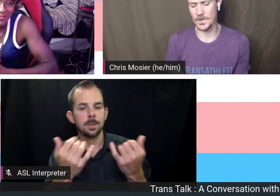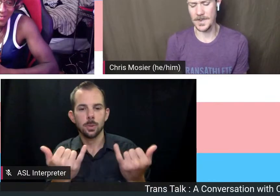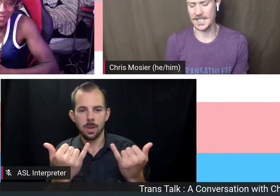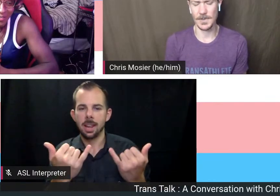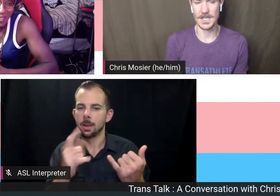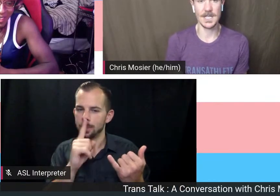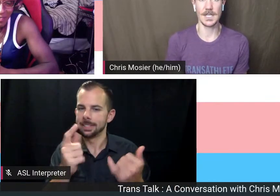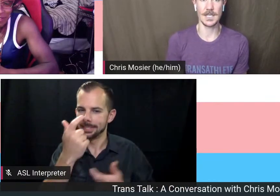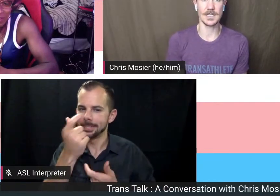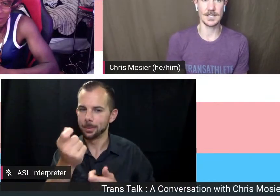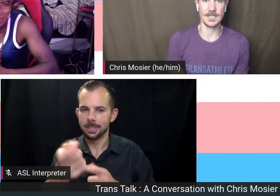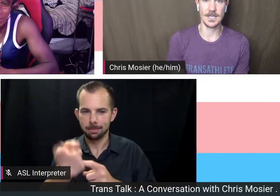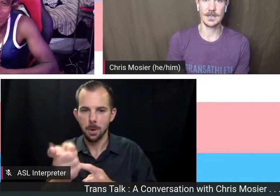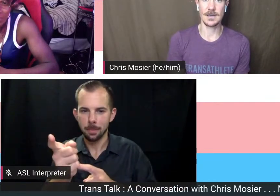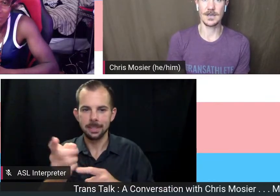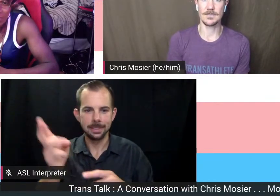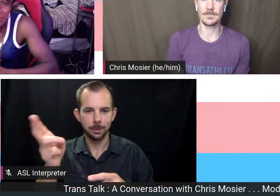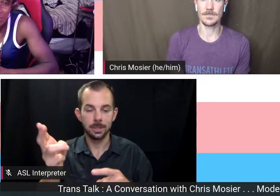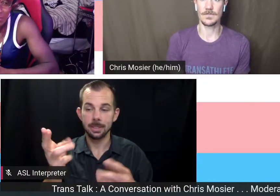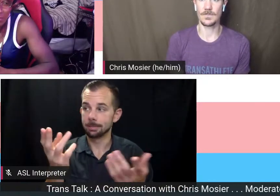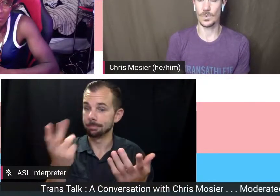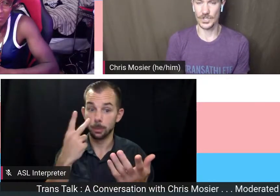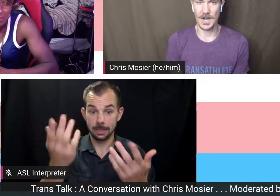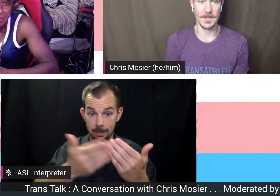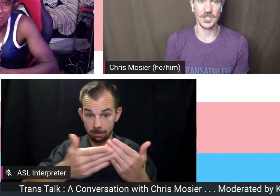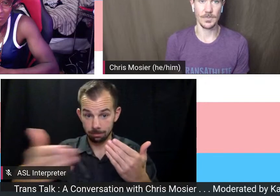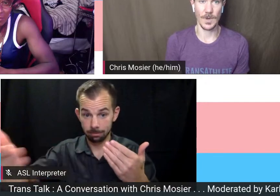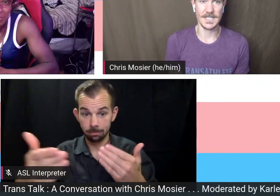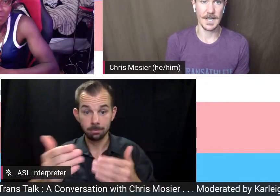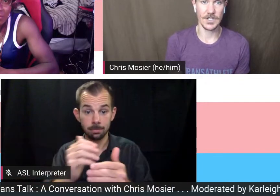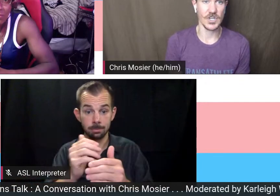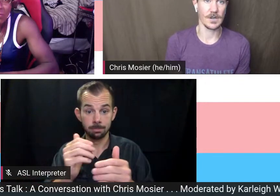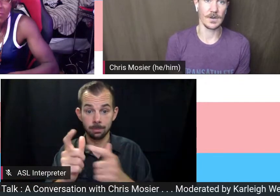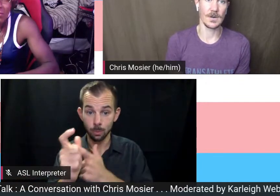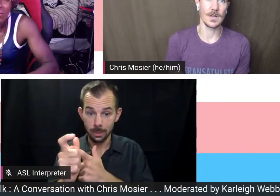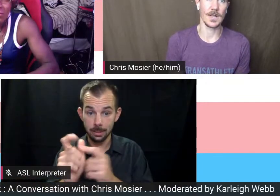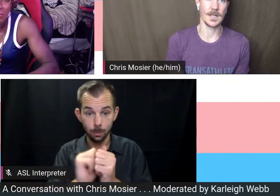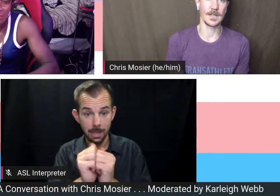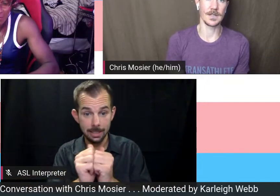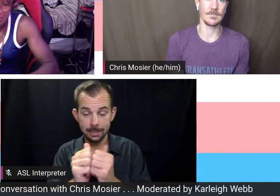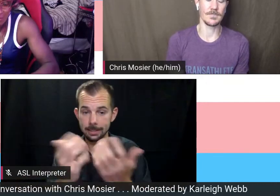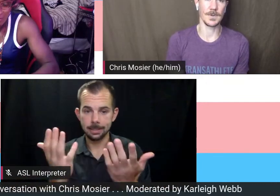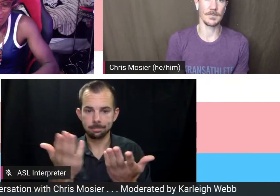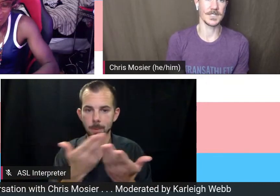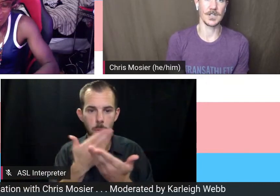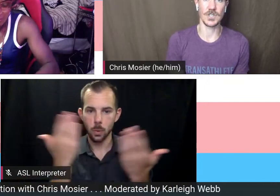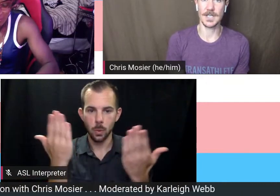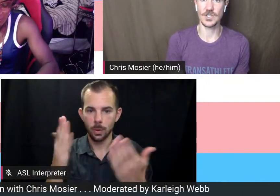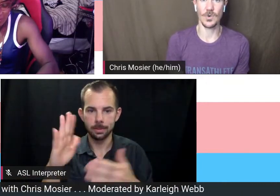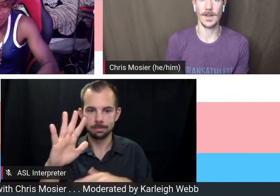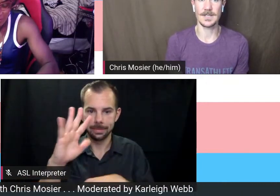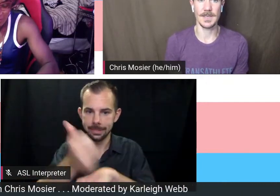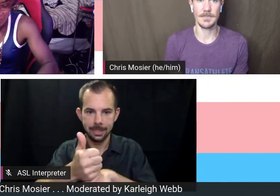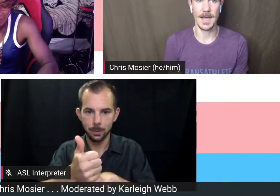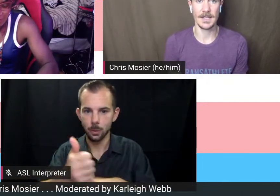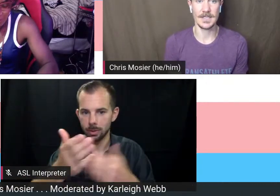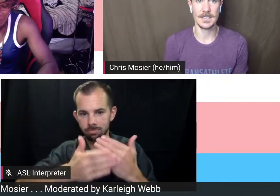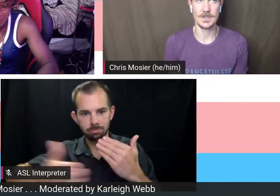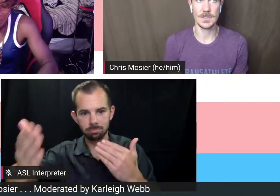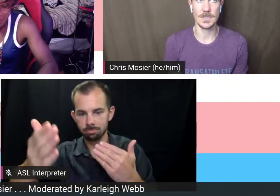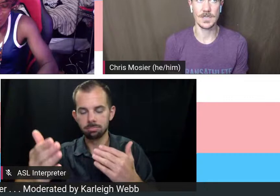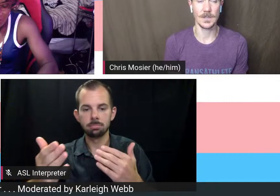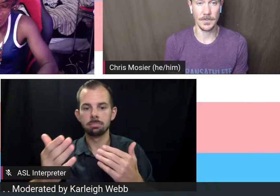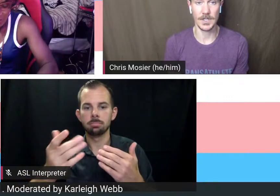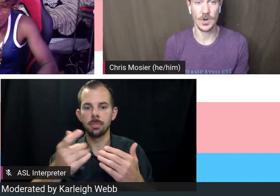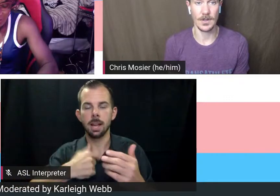like the next big thing is world championship race next year, and potentially trying to make back